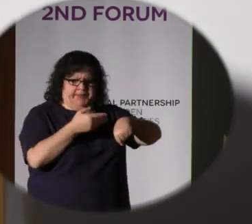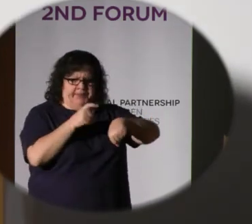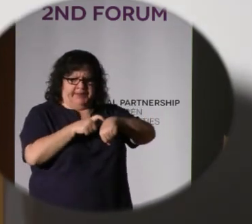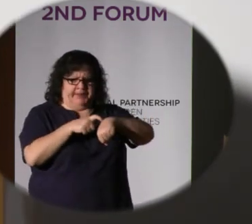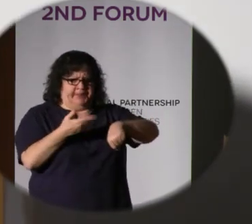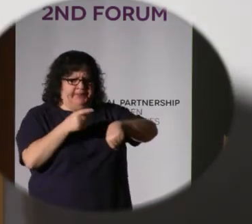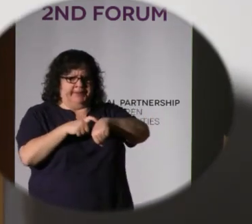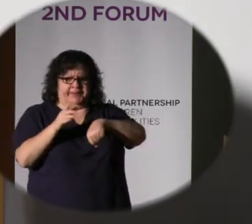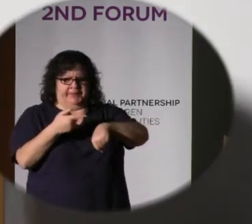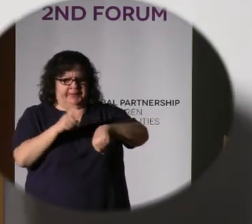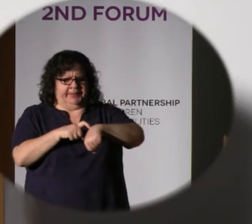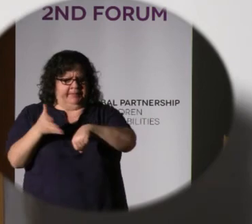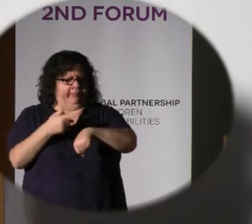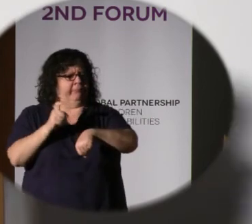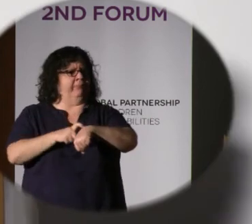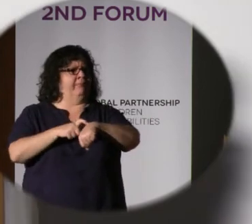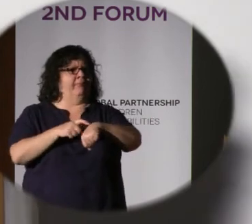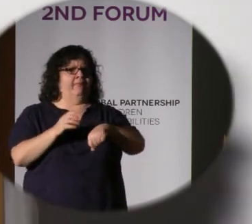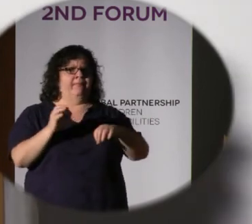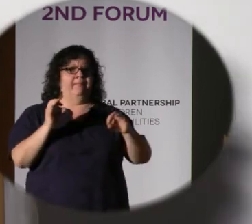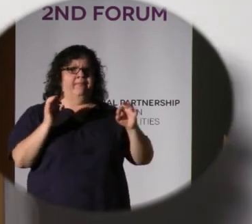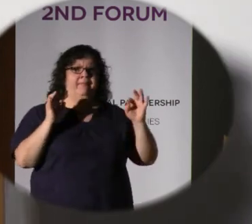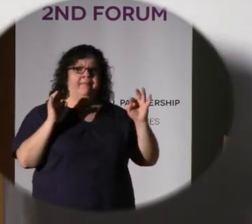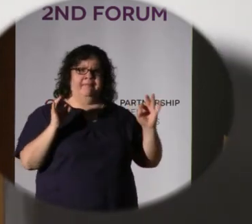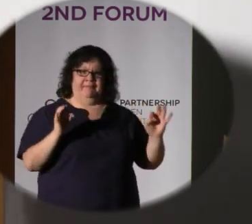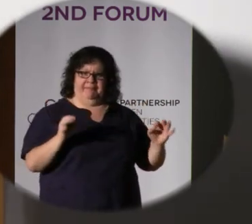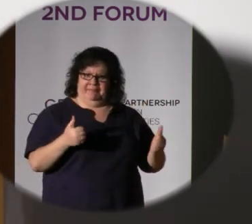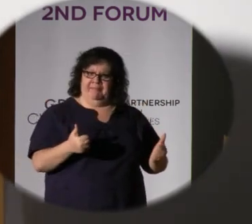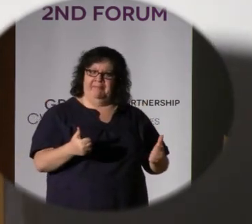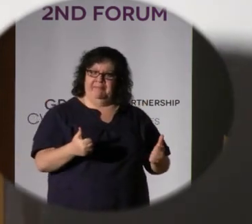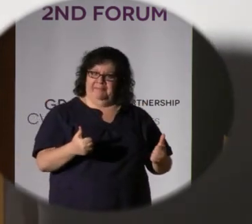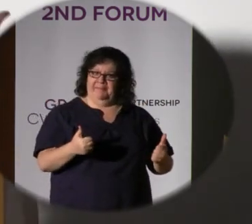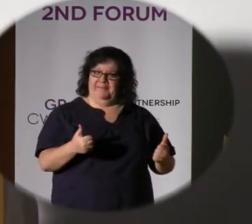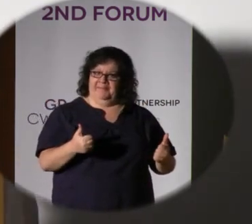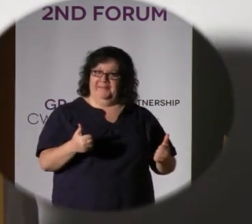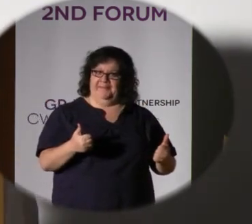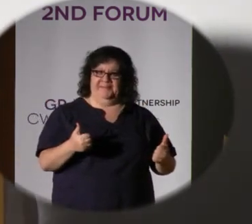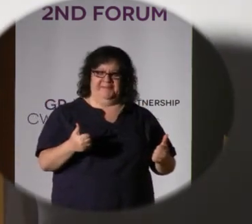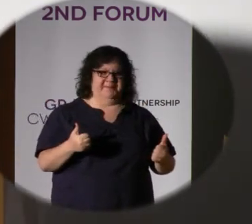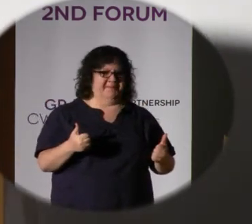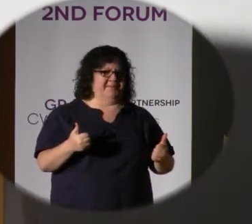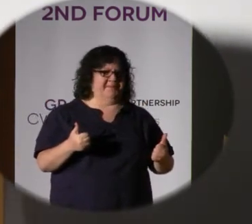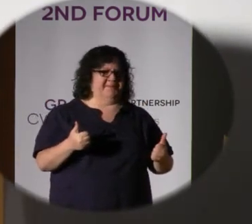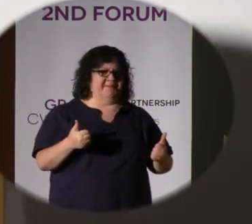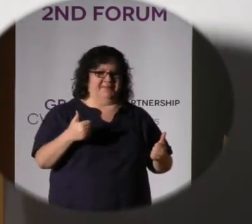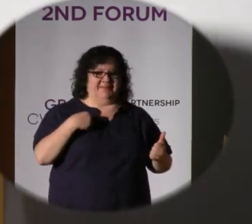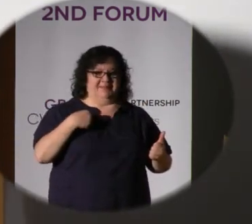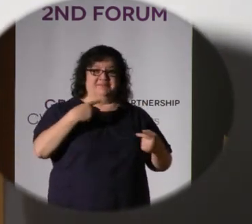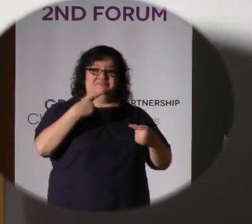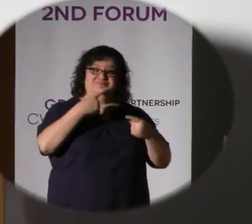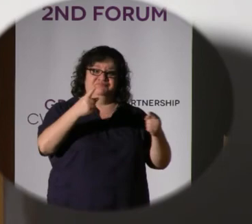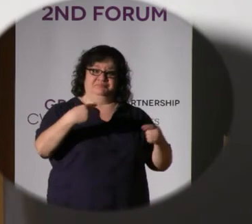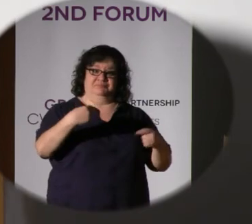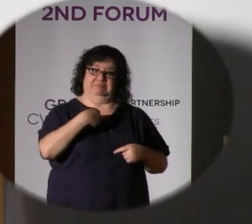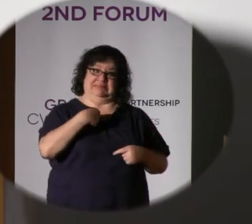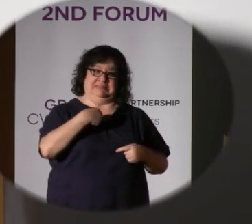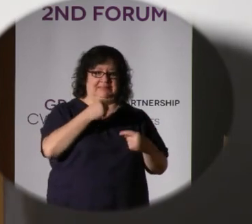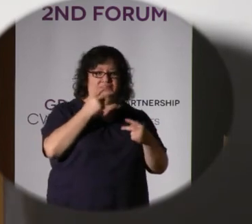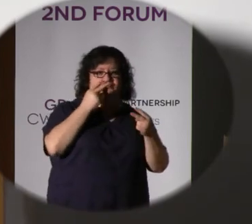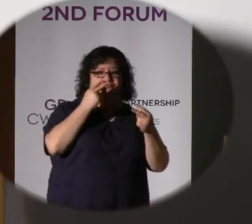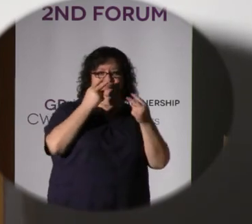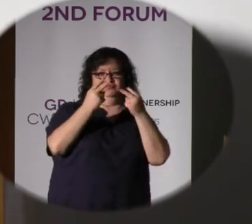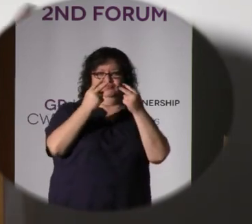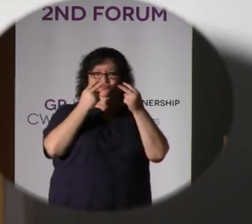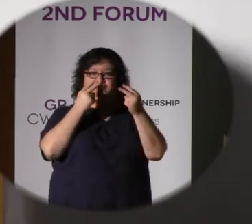that, you know, it's really worth noting, for me, this is what my takeaway from the session, is that there are